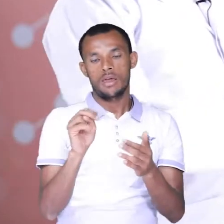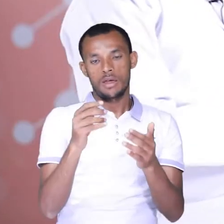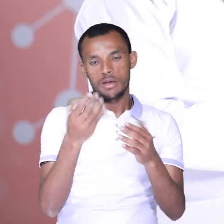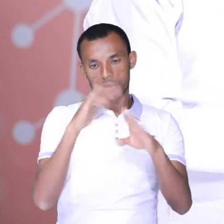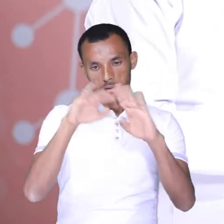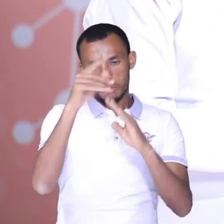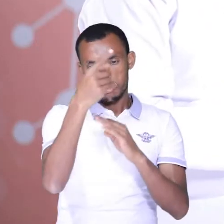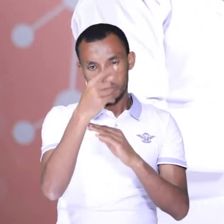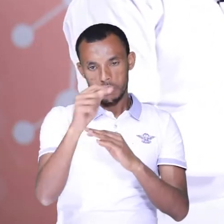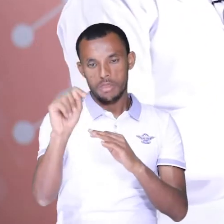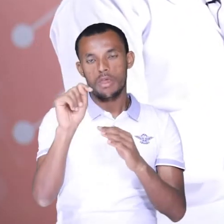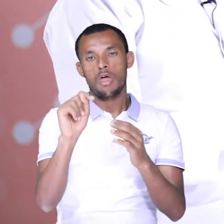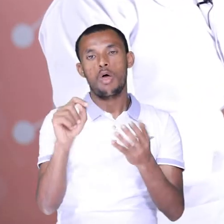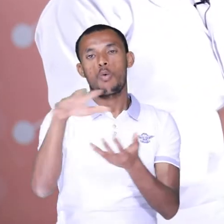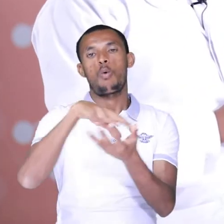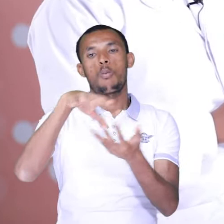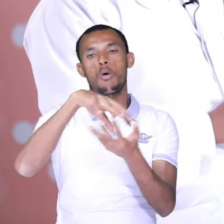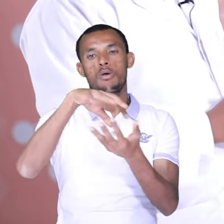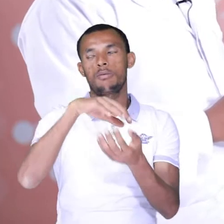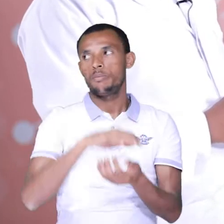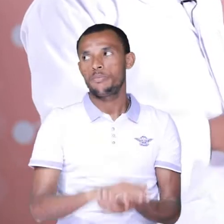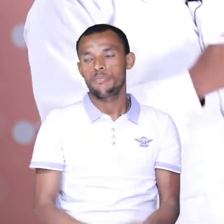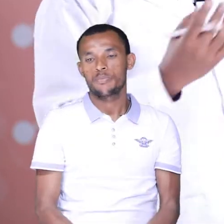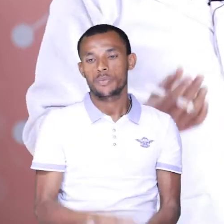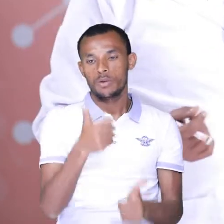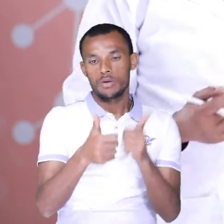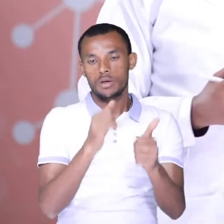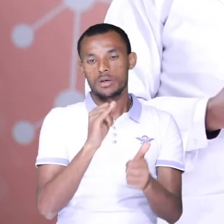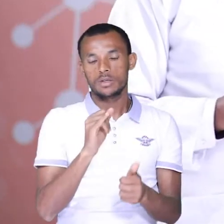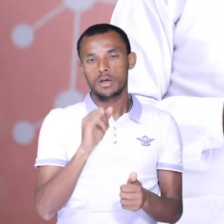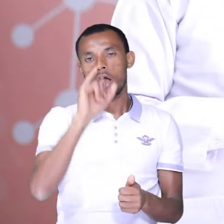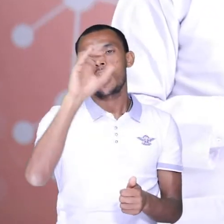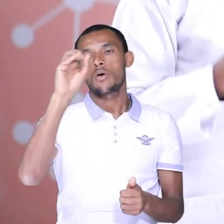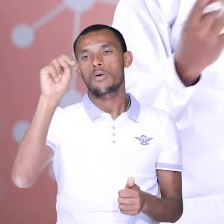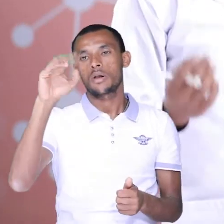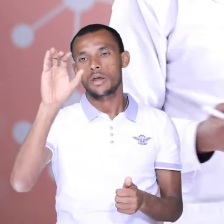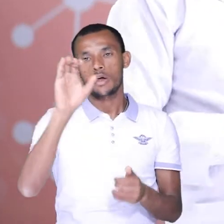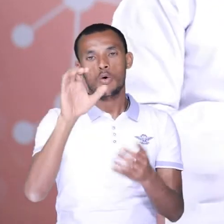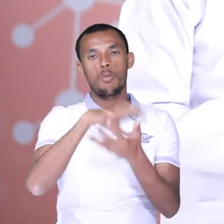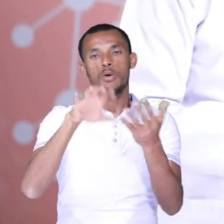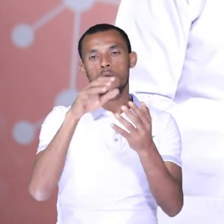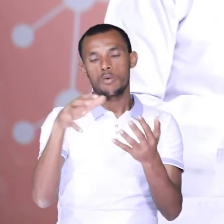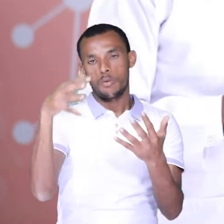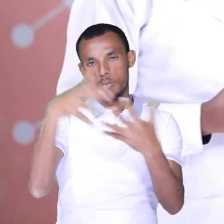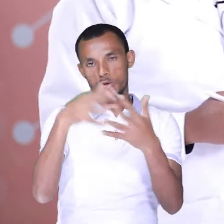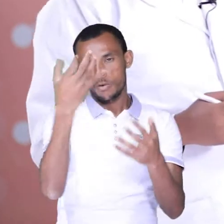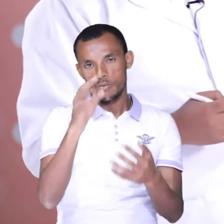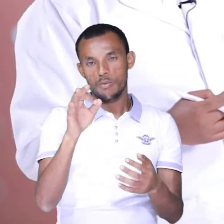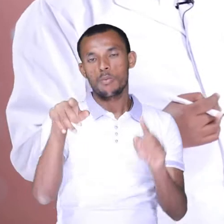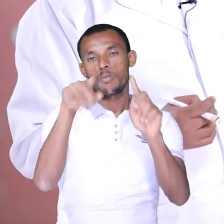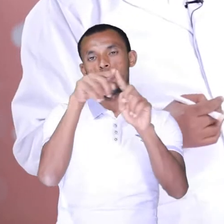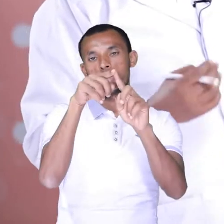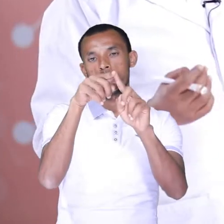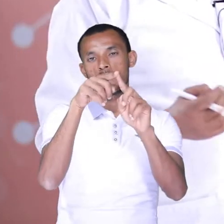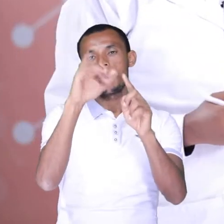the compound, which is ionic compound, composed of positive